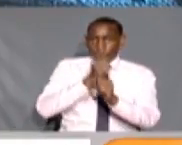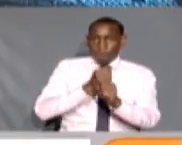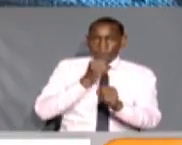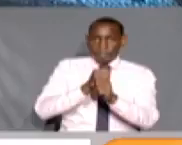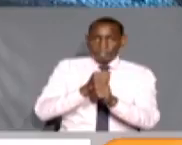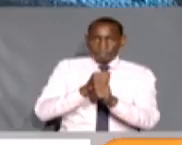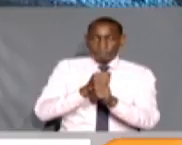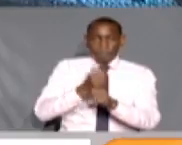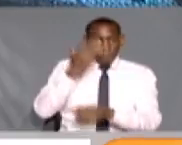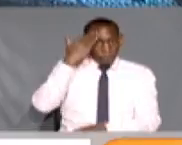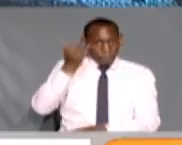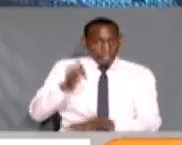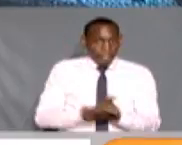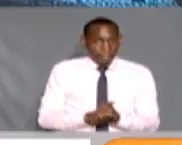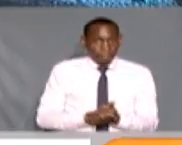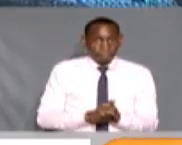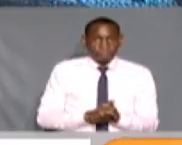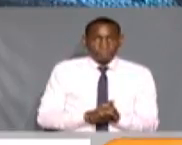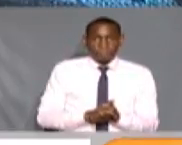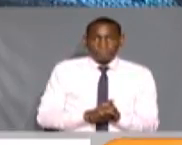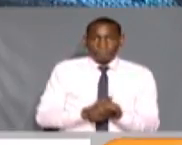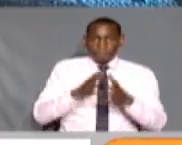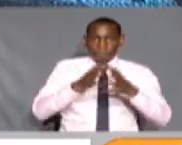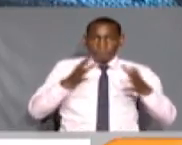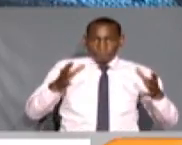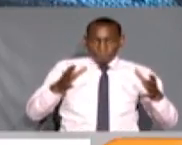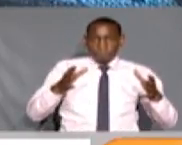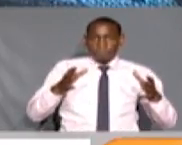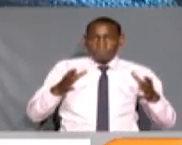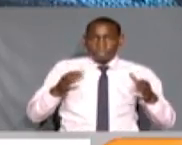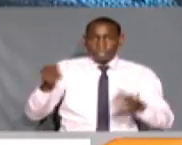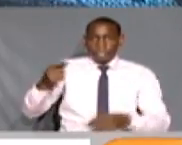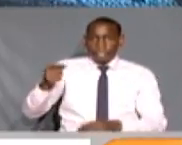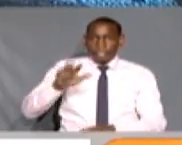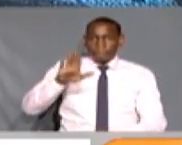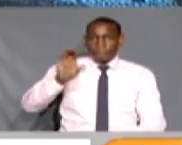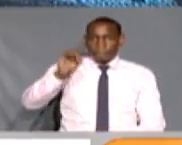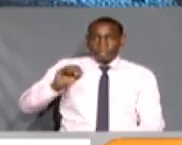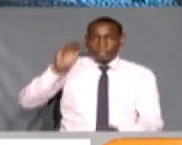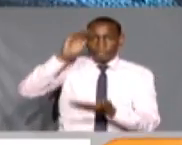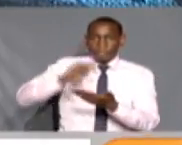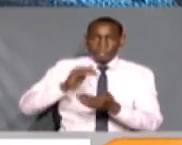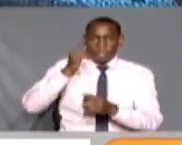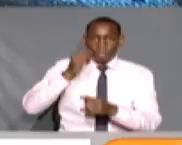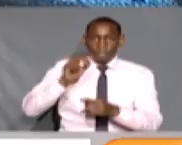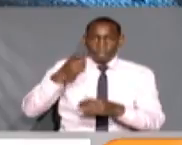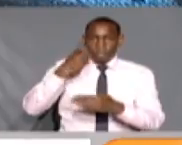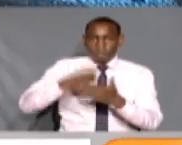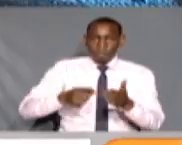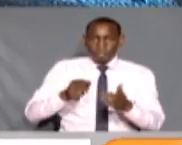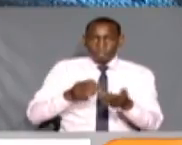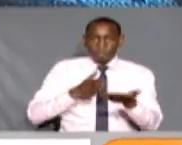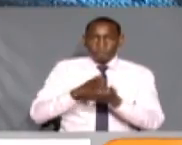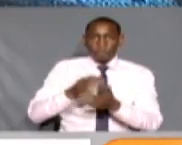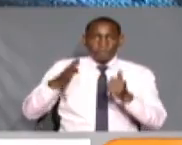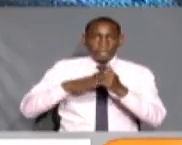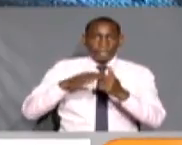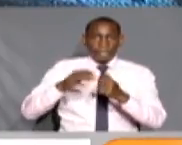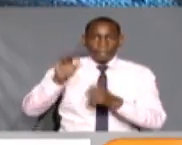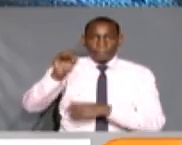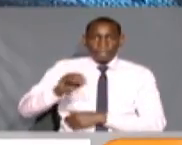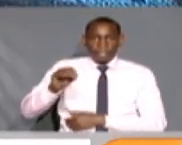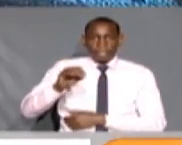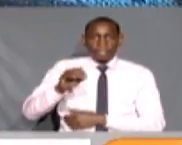mainly attributable to a 4% growth in total income, 5% drop in operating costs, partially offset by a 9% growth